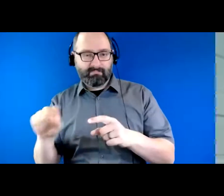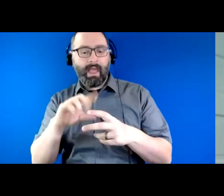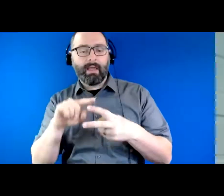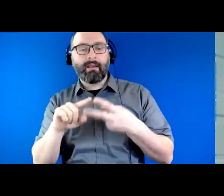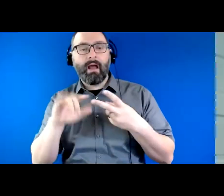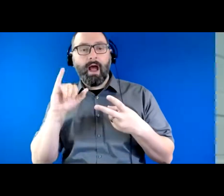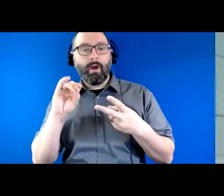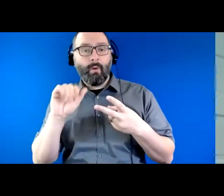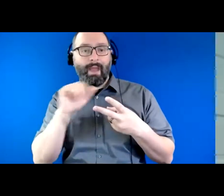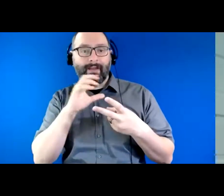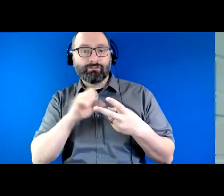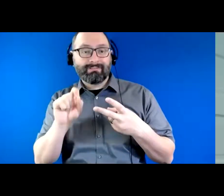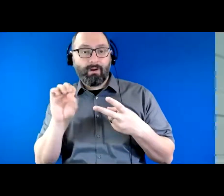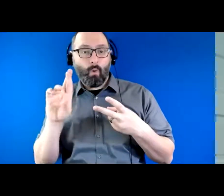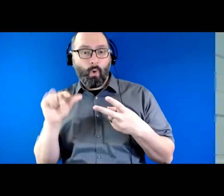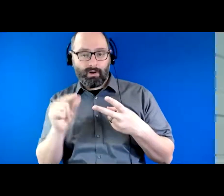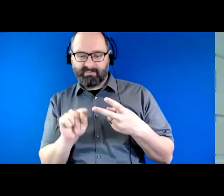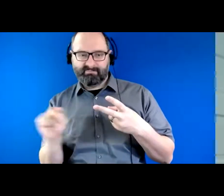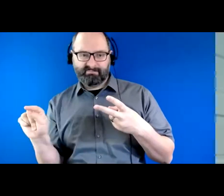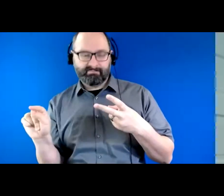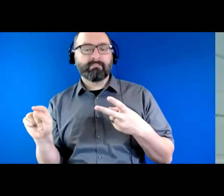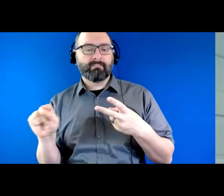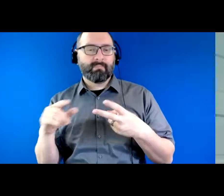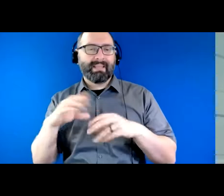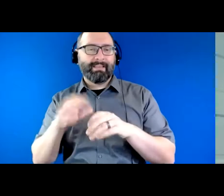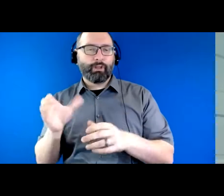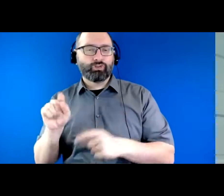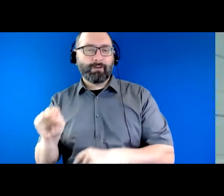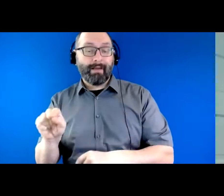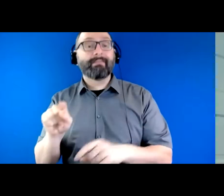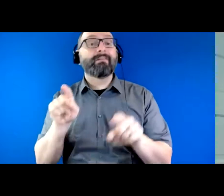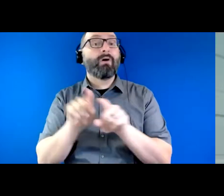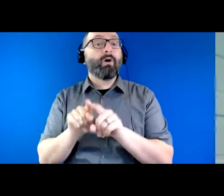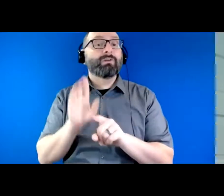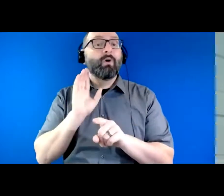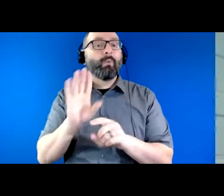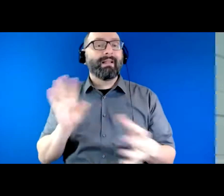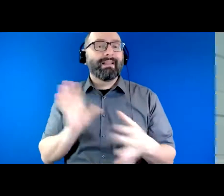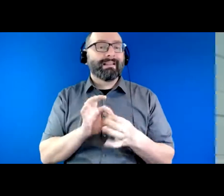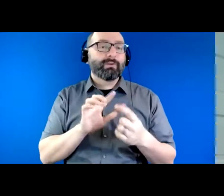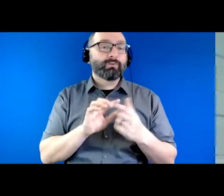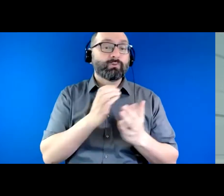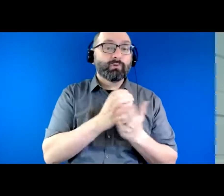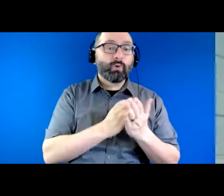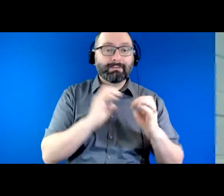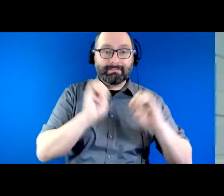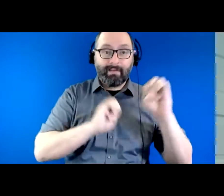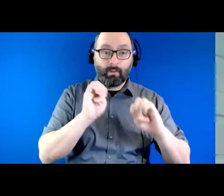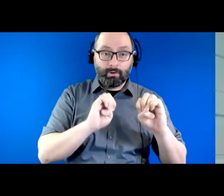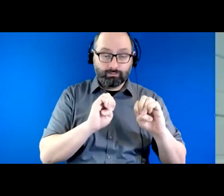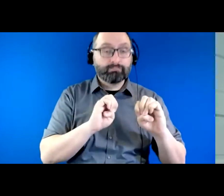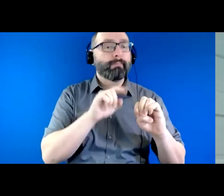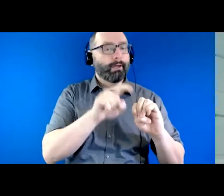www.ioaging.org. At the end of today's talk, we will also put a link to the course evaluation in the chat feature, and we will welcome